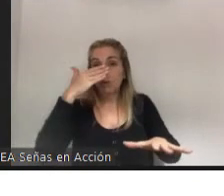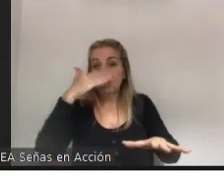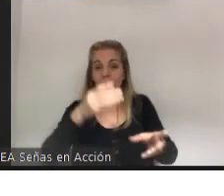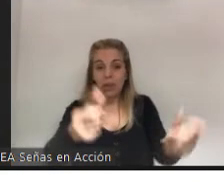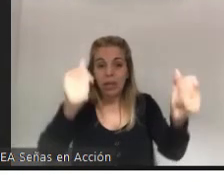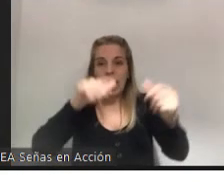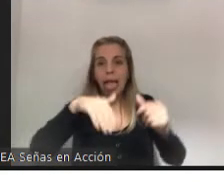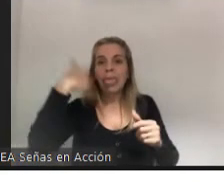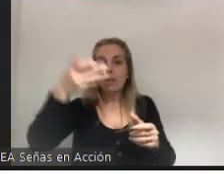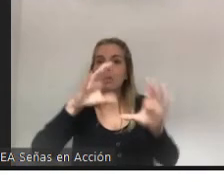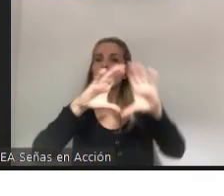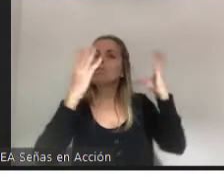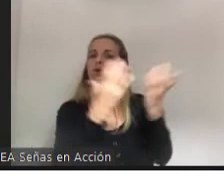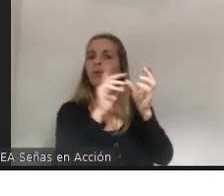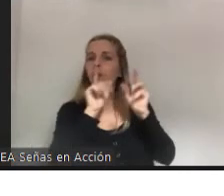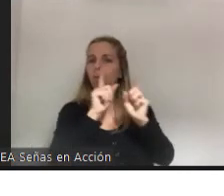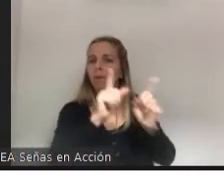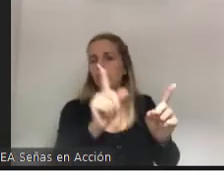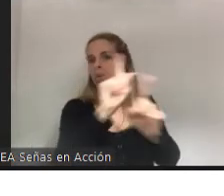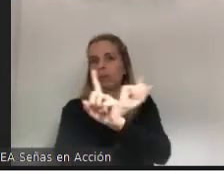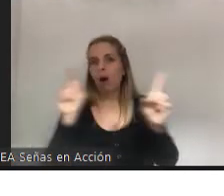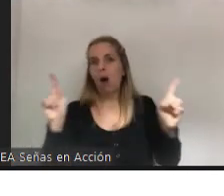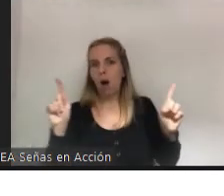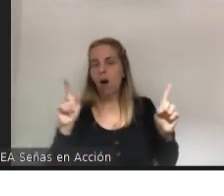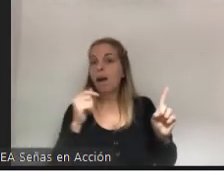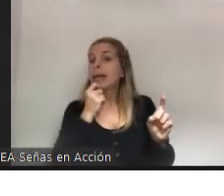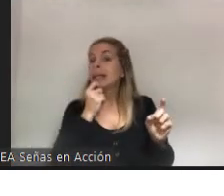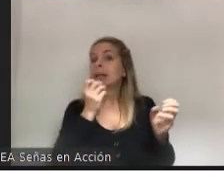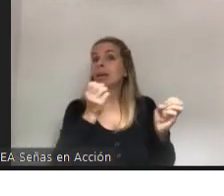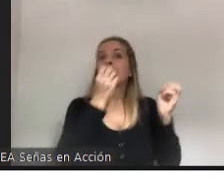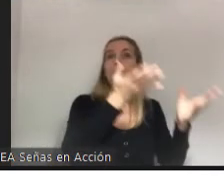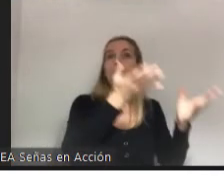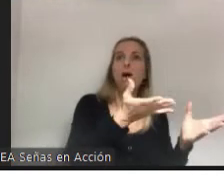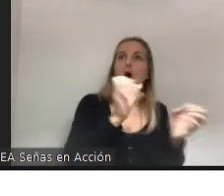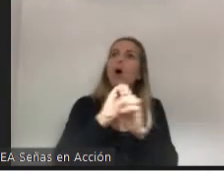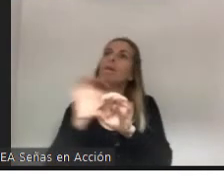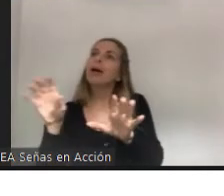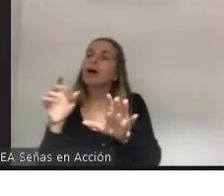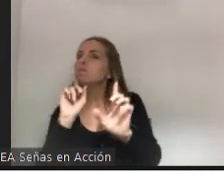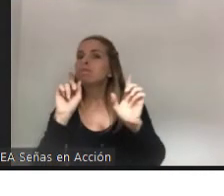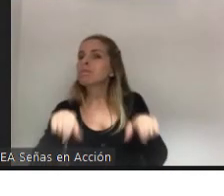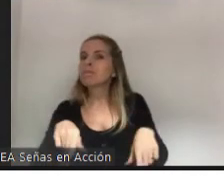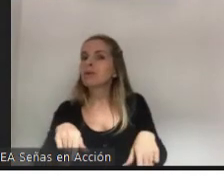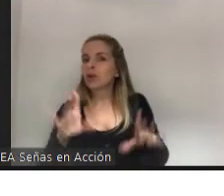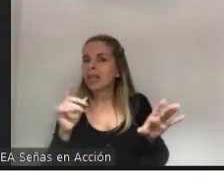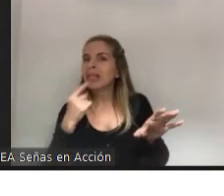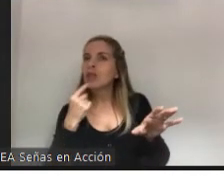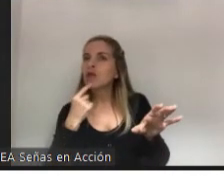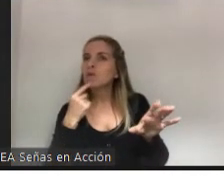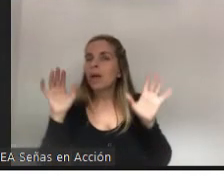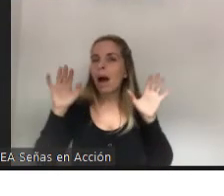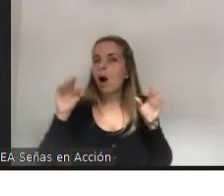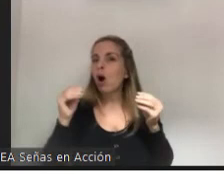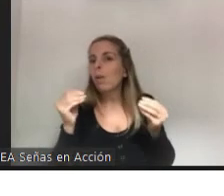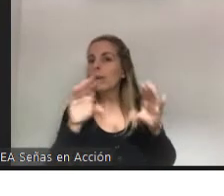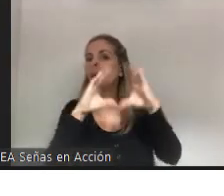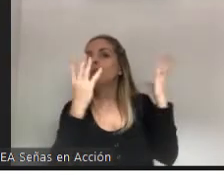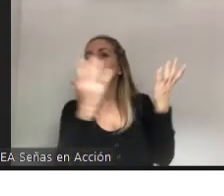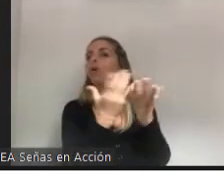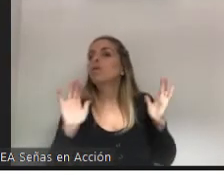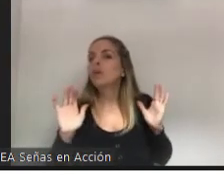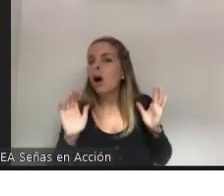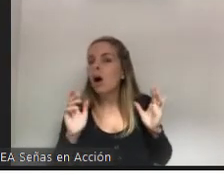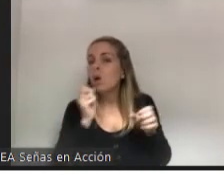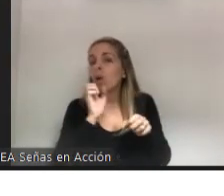forever. But I don't know whether it'll turn far worse or whether it'll turn a little better. This is my main